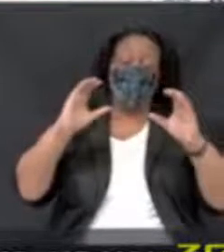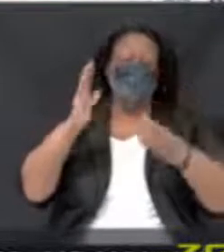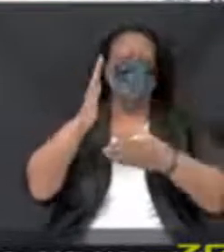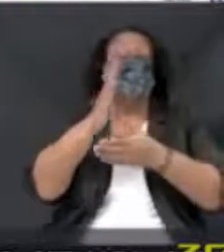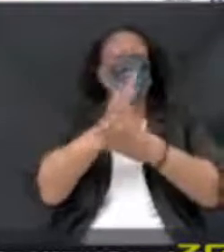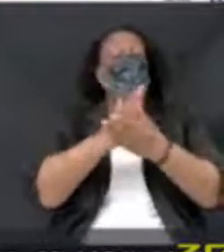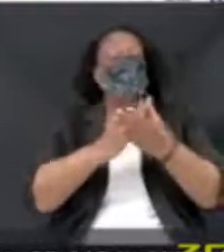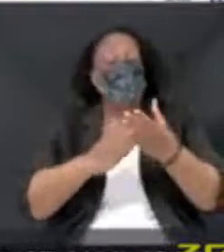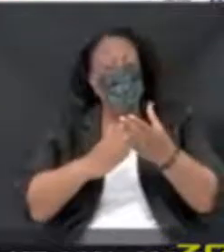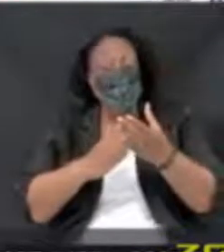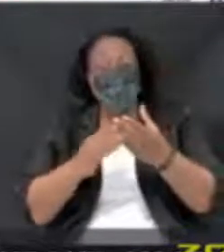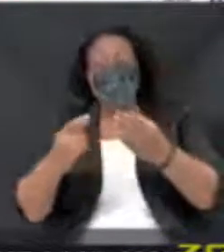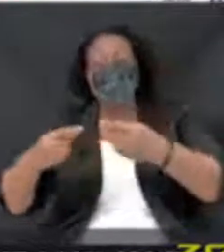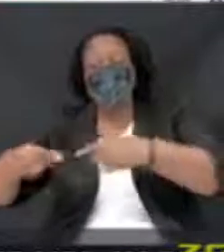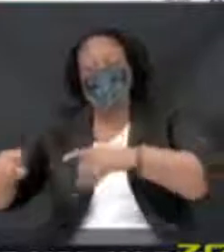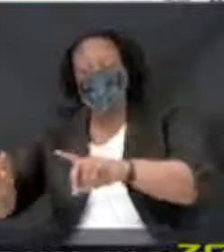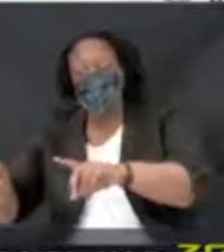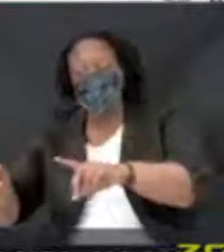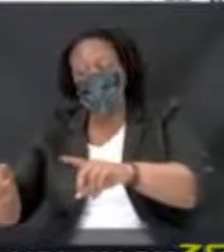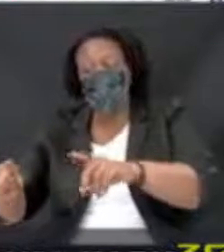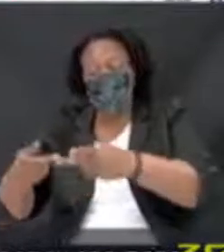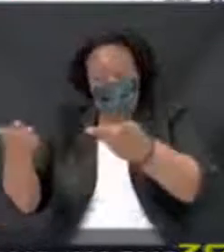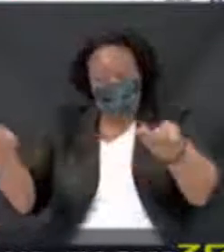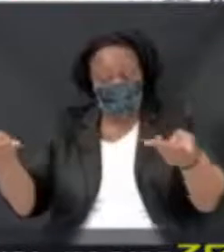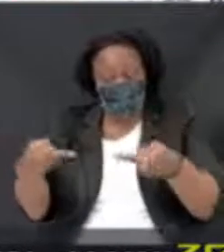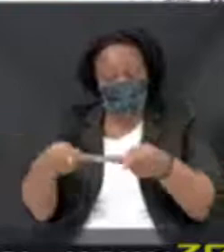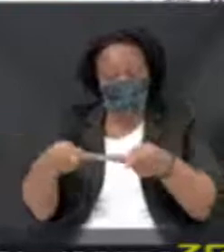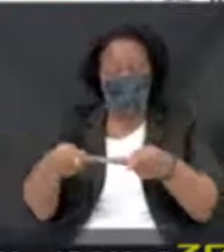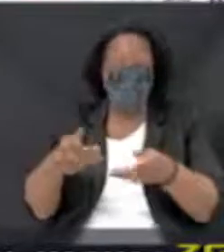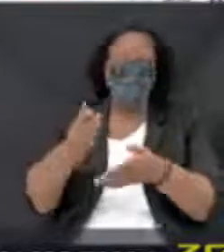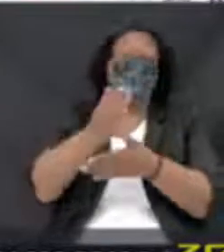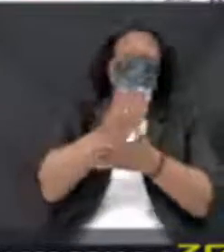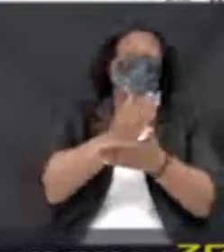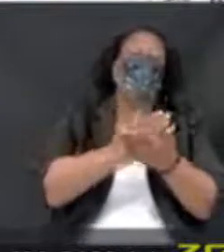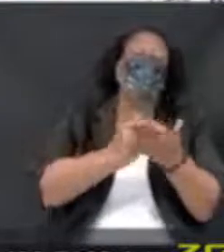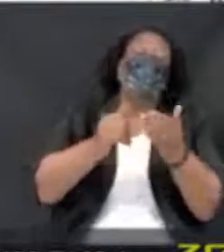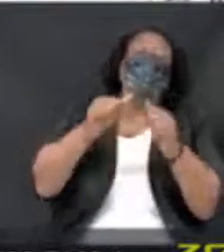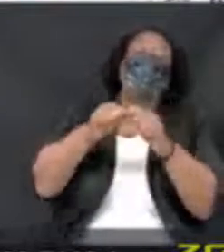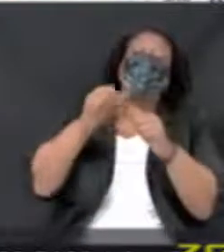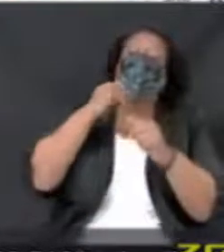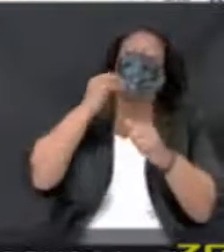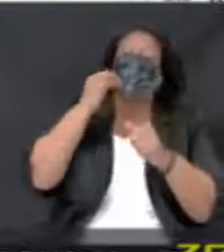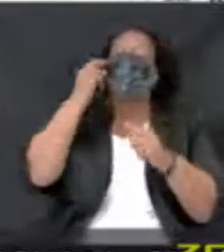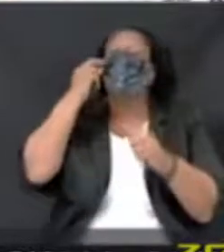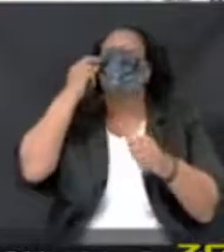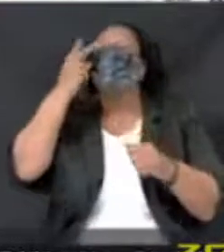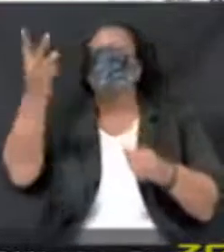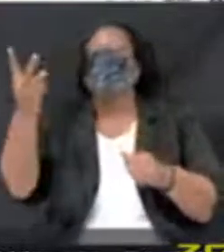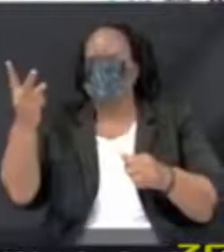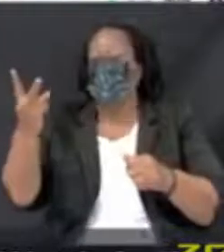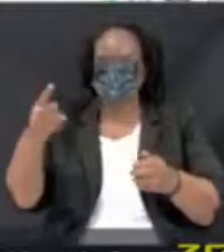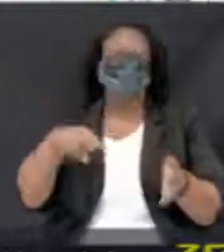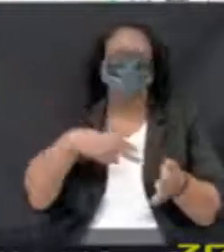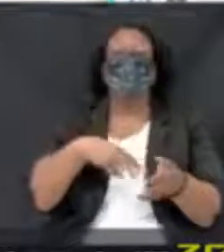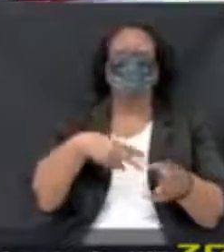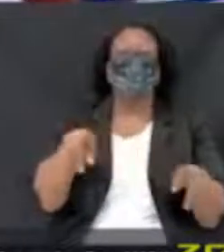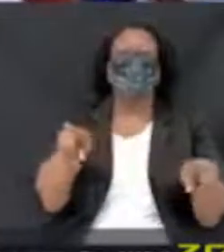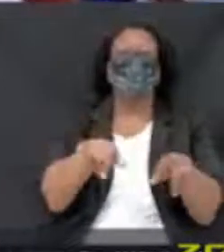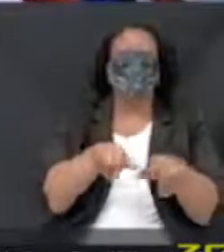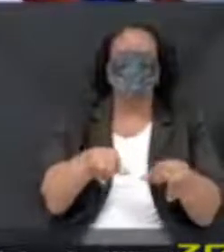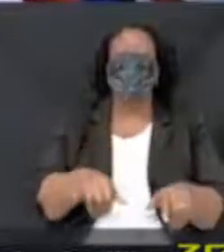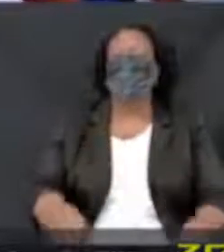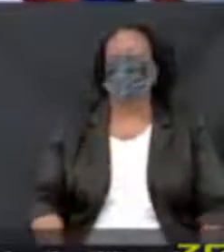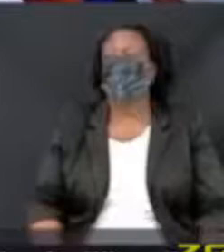has an opportunity to participate. How much you participate depends on your choice. And so your choice, if you choose not to